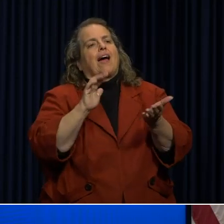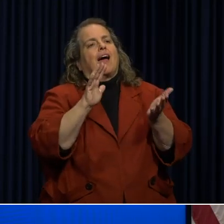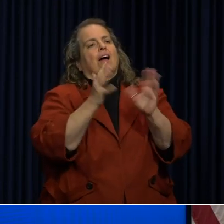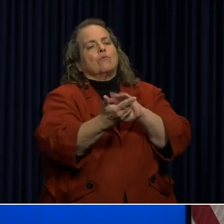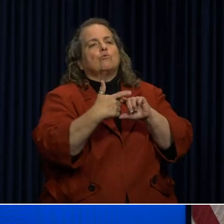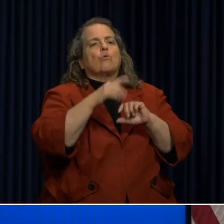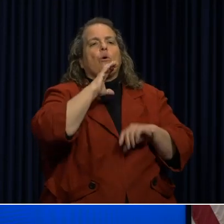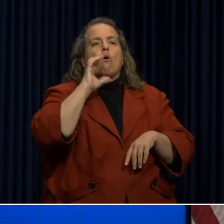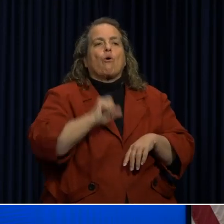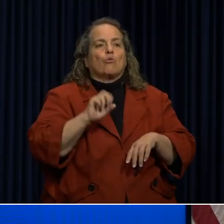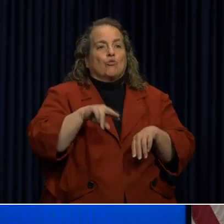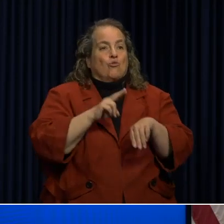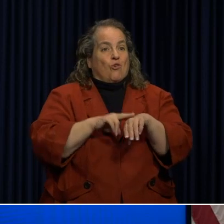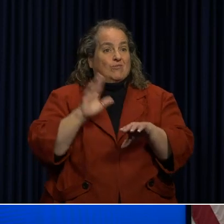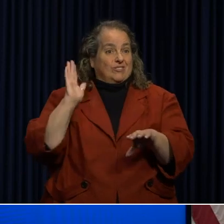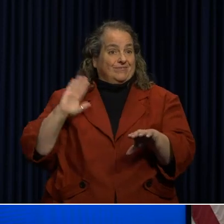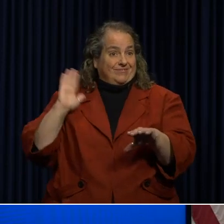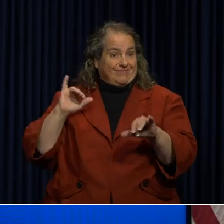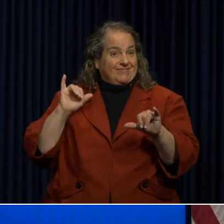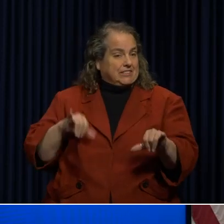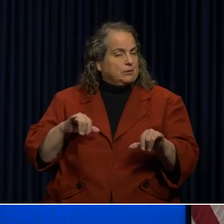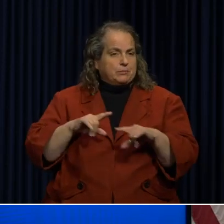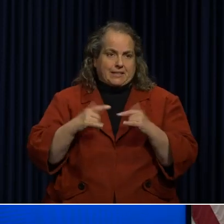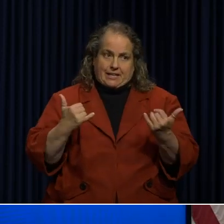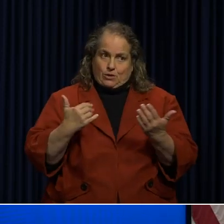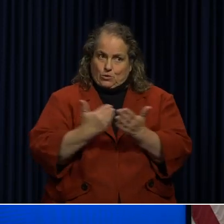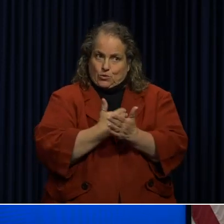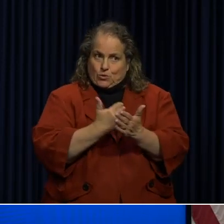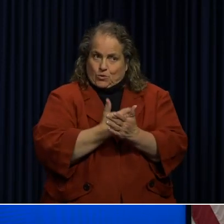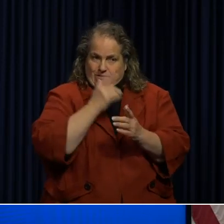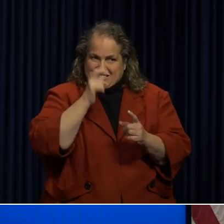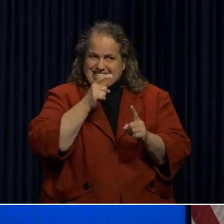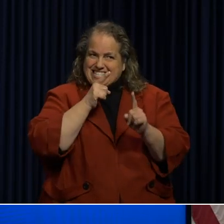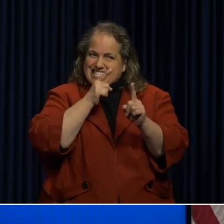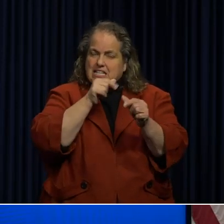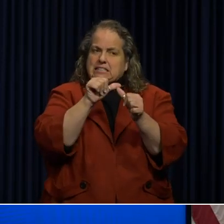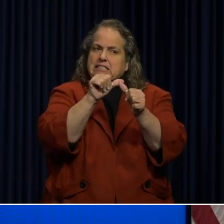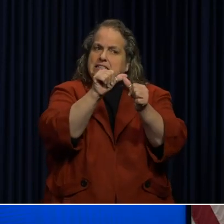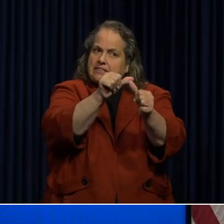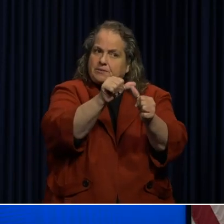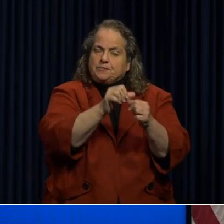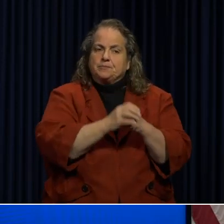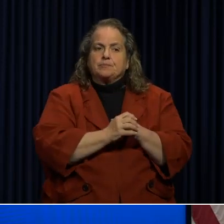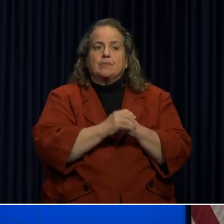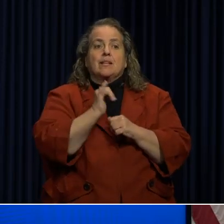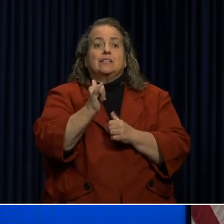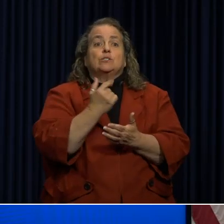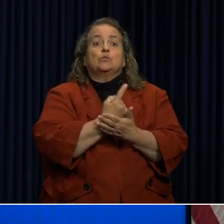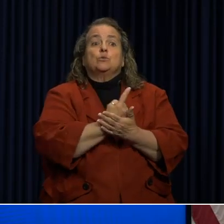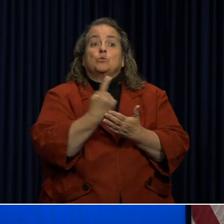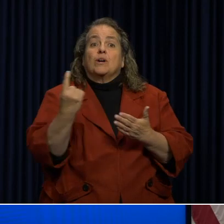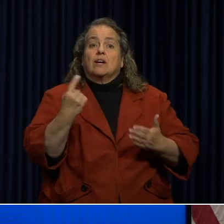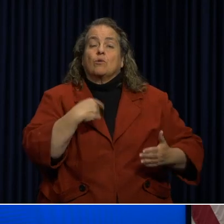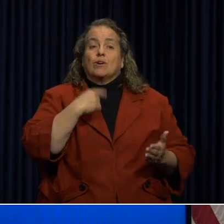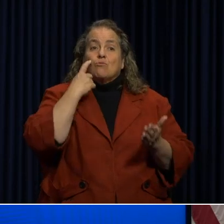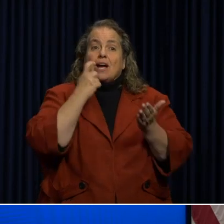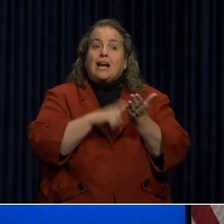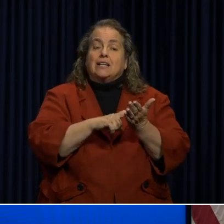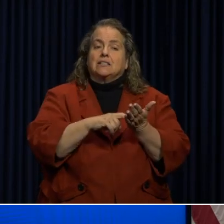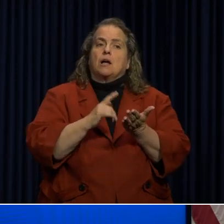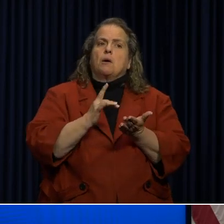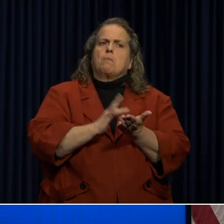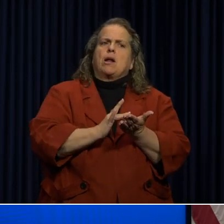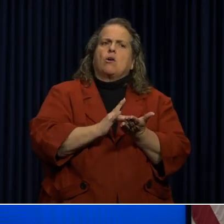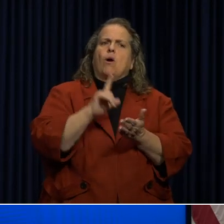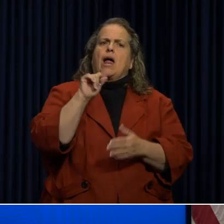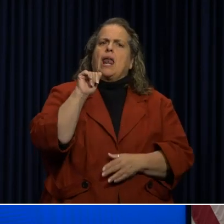this test of humanity. So this week, we are recognizing Medical Laboratory